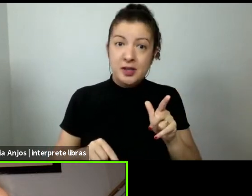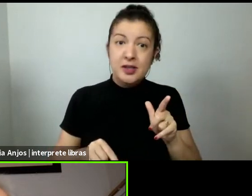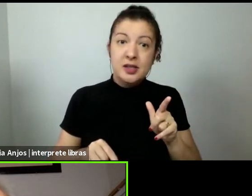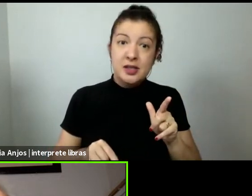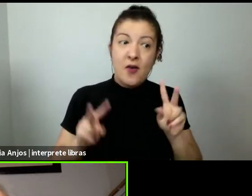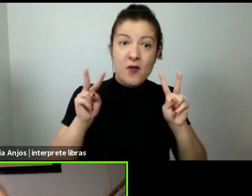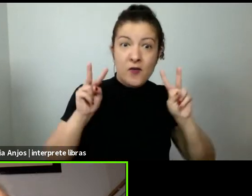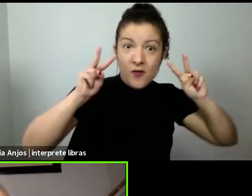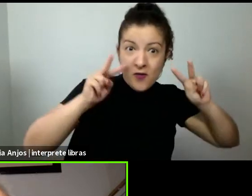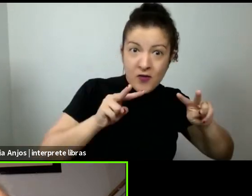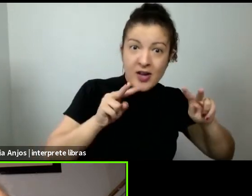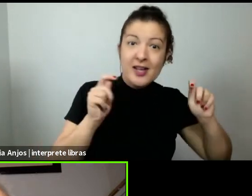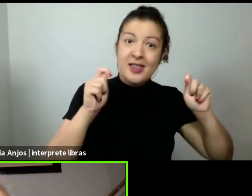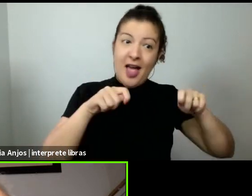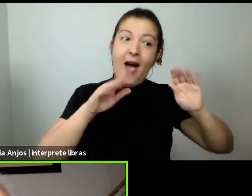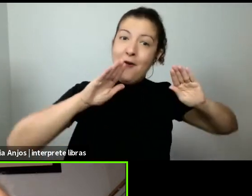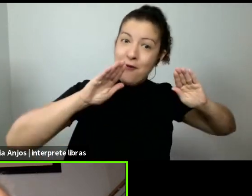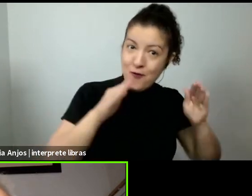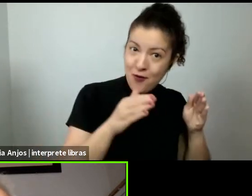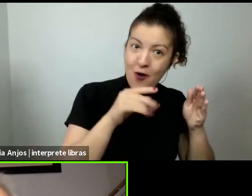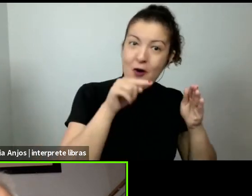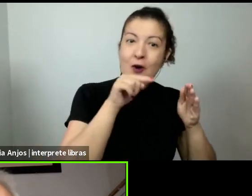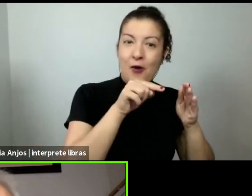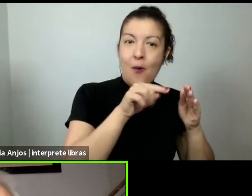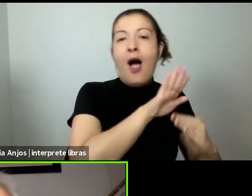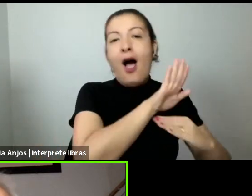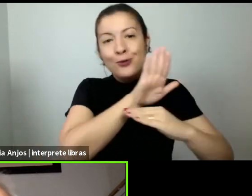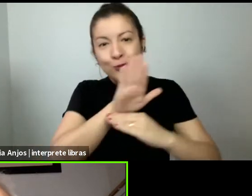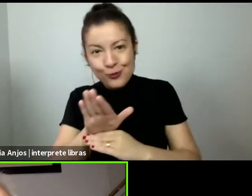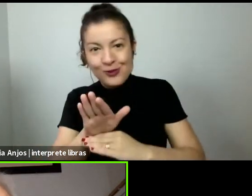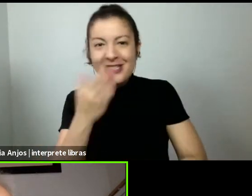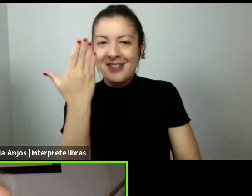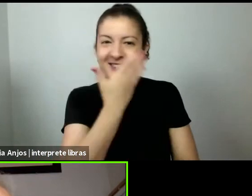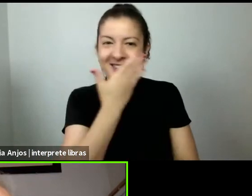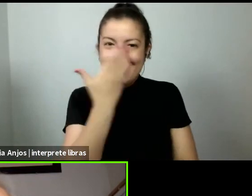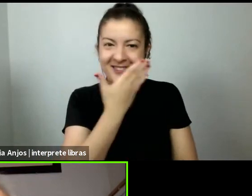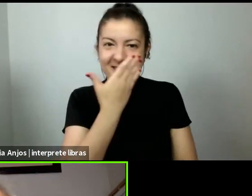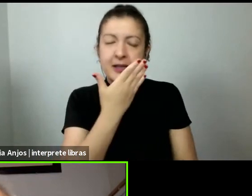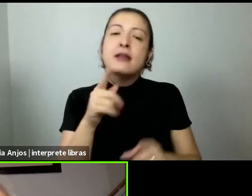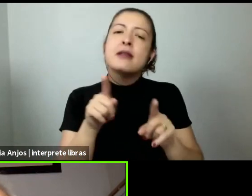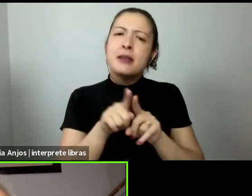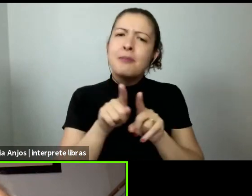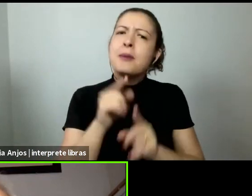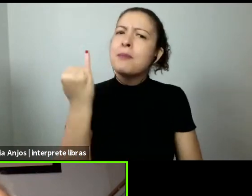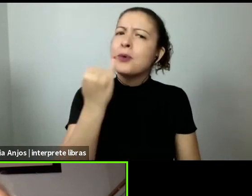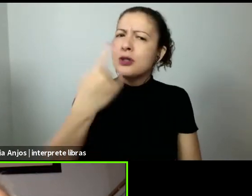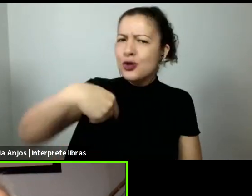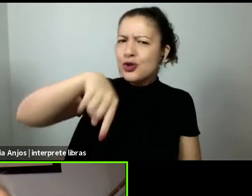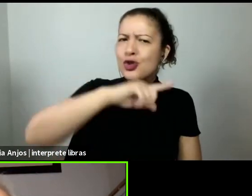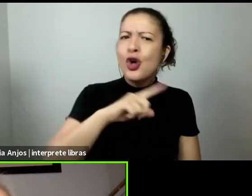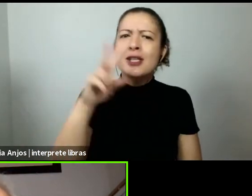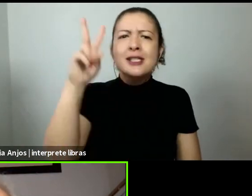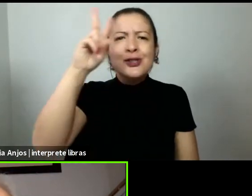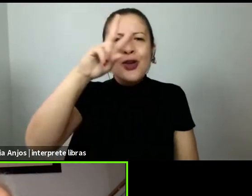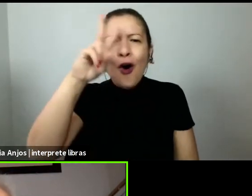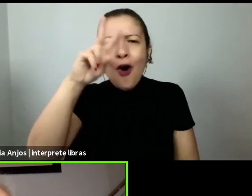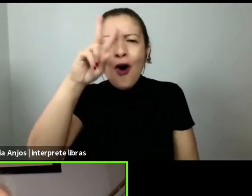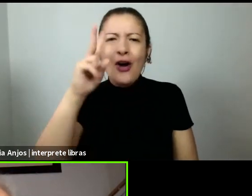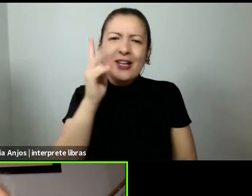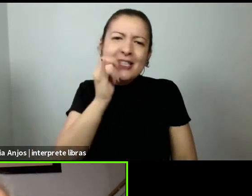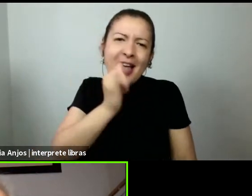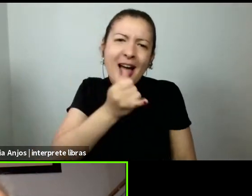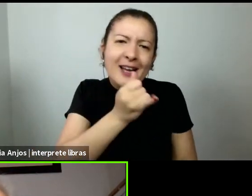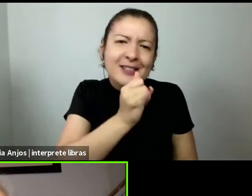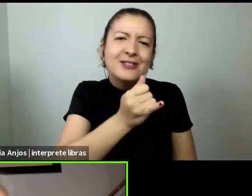you can if you can get people interested in a story that about